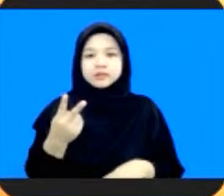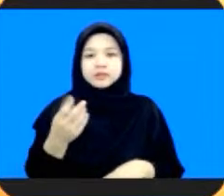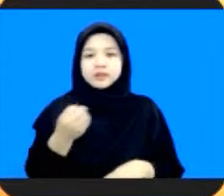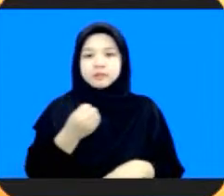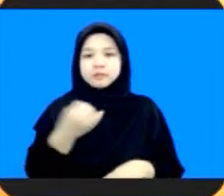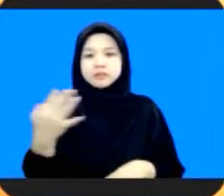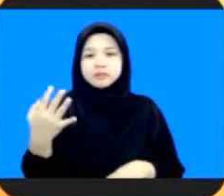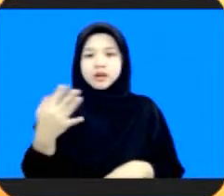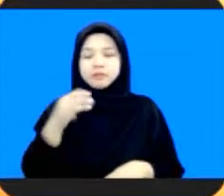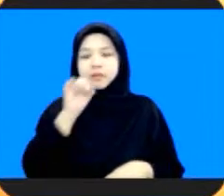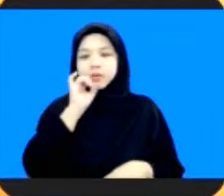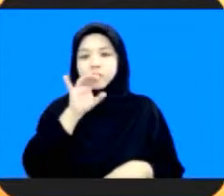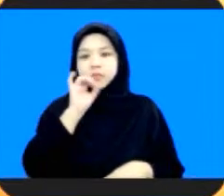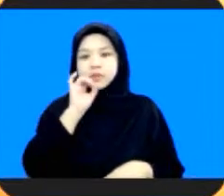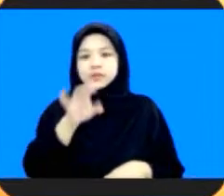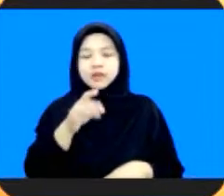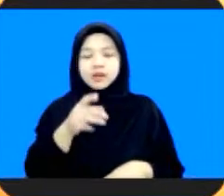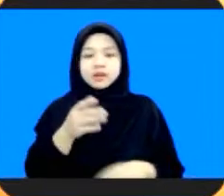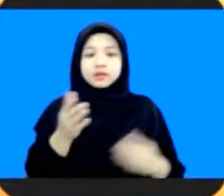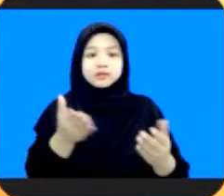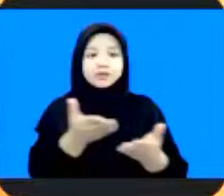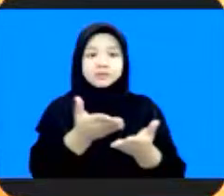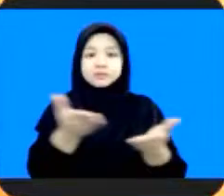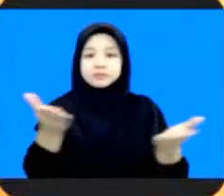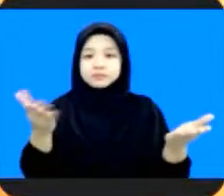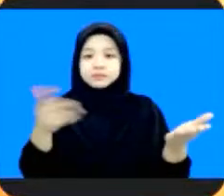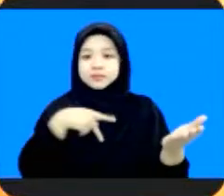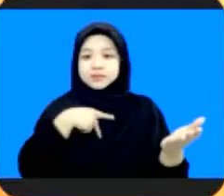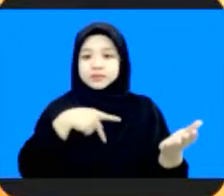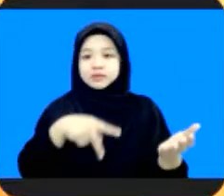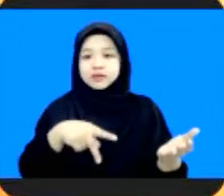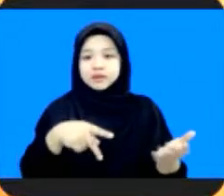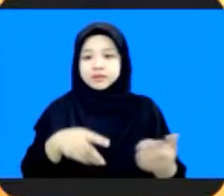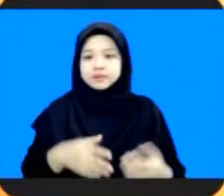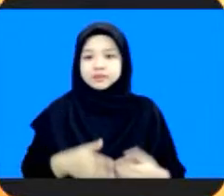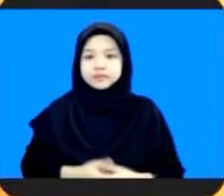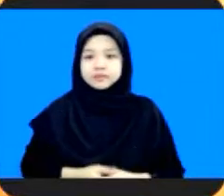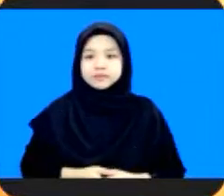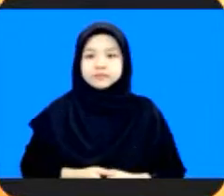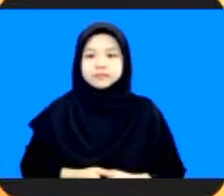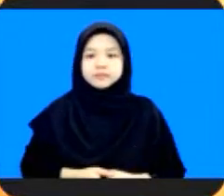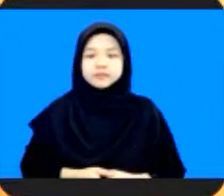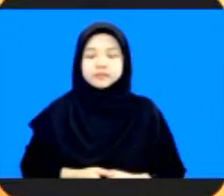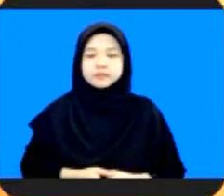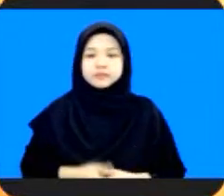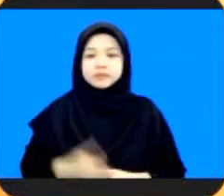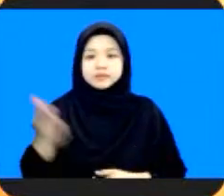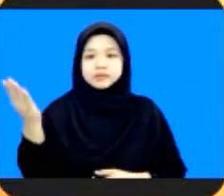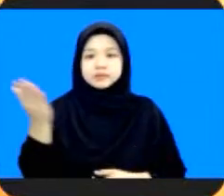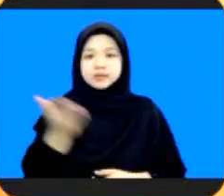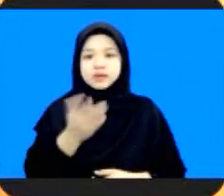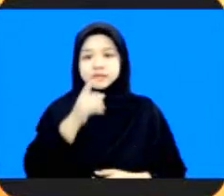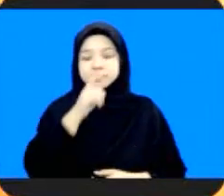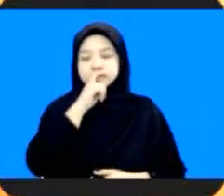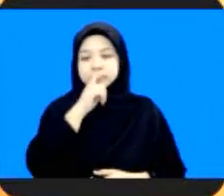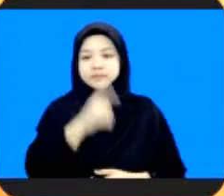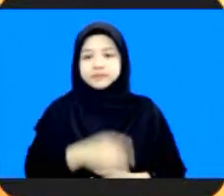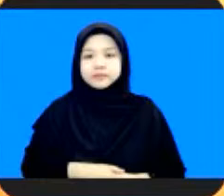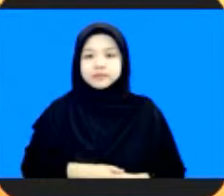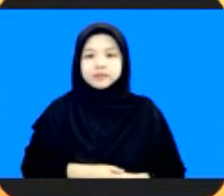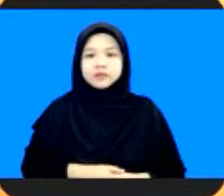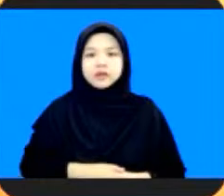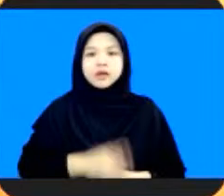Yes, Donnie, from your remote room. Yeah, there's several comments, but I try to